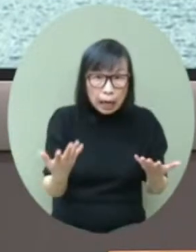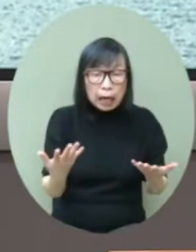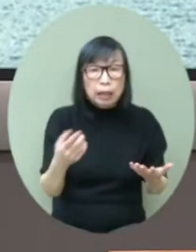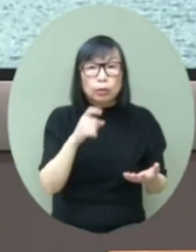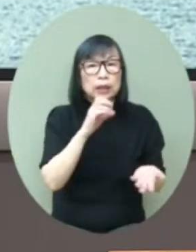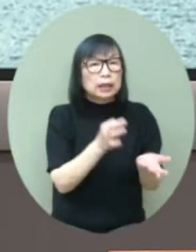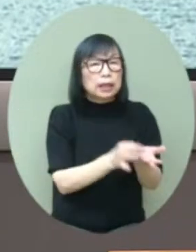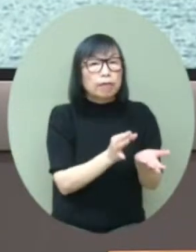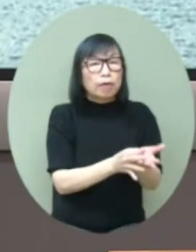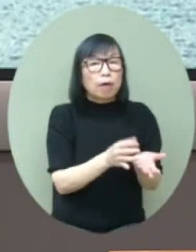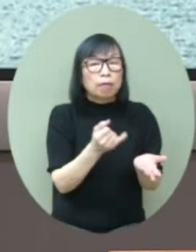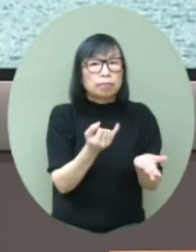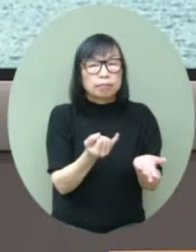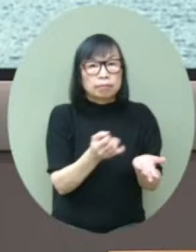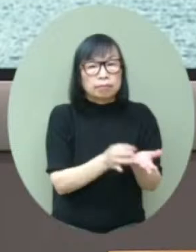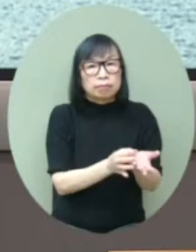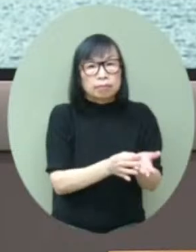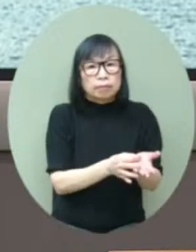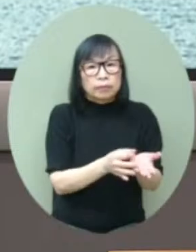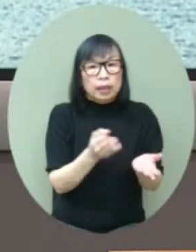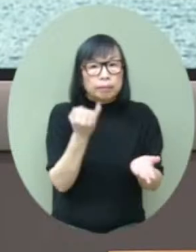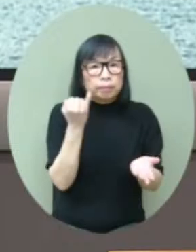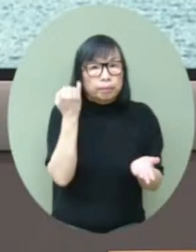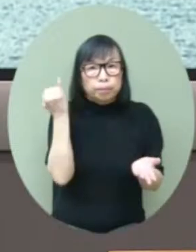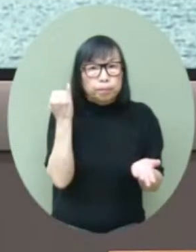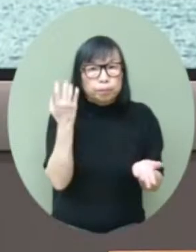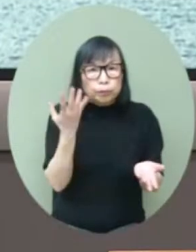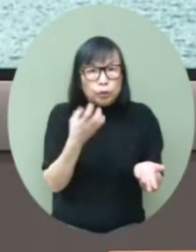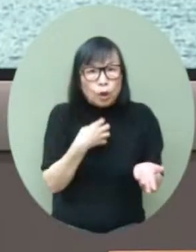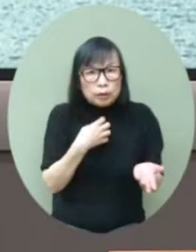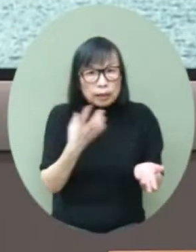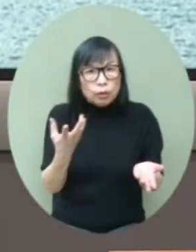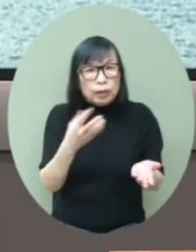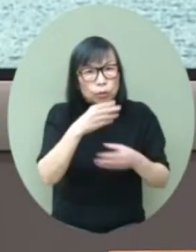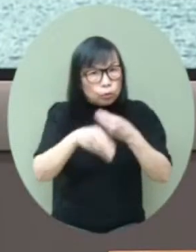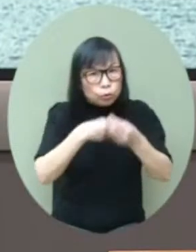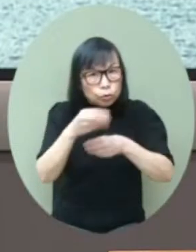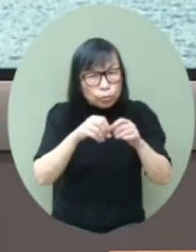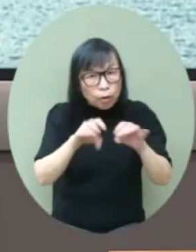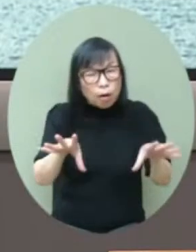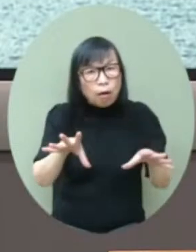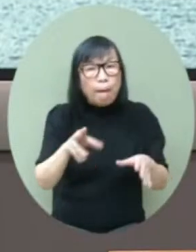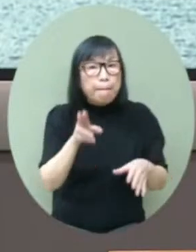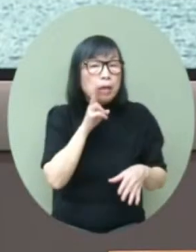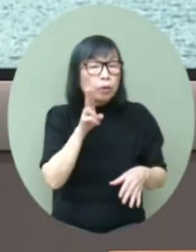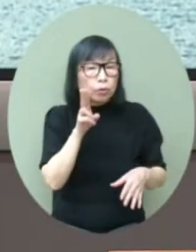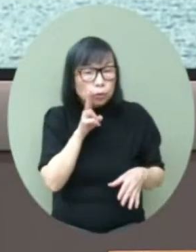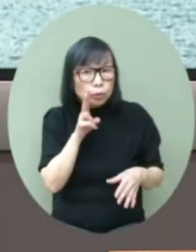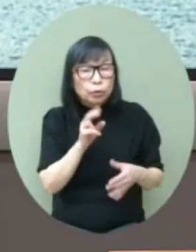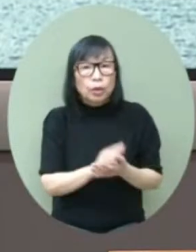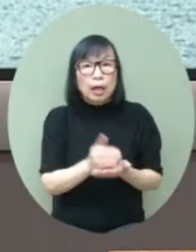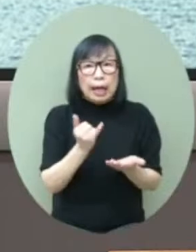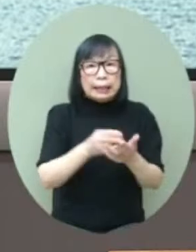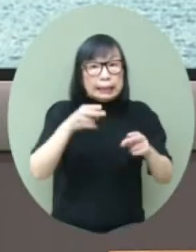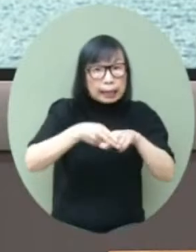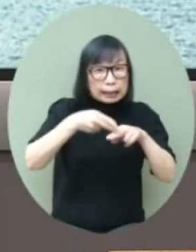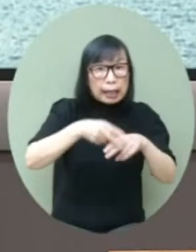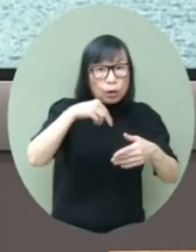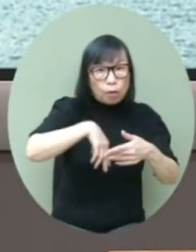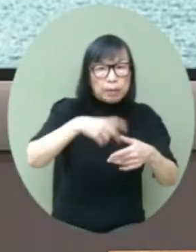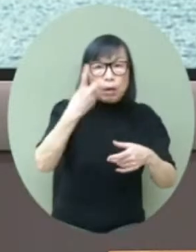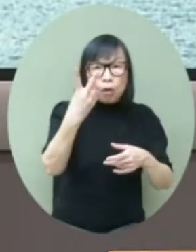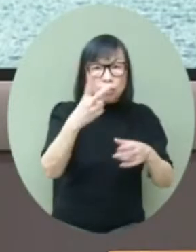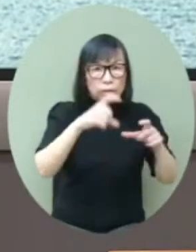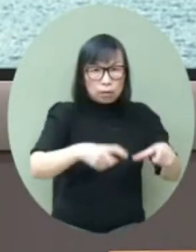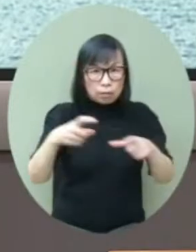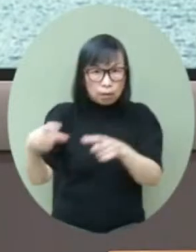environmental sample in some cases. That's because we do not figure that transmission